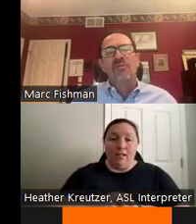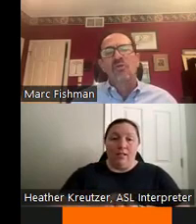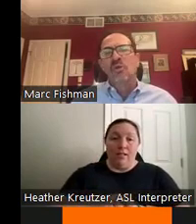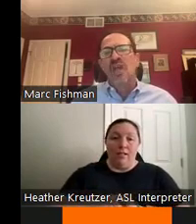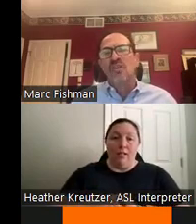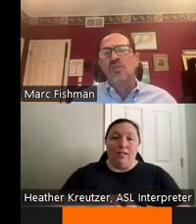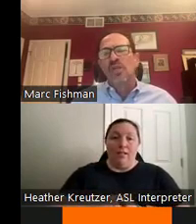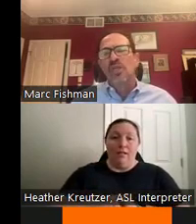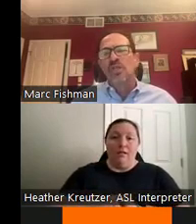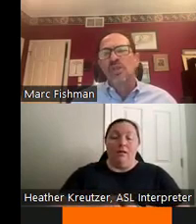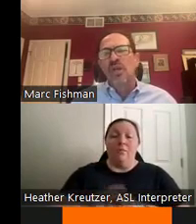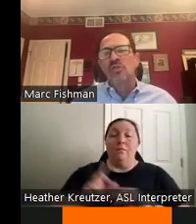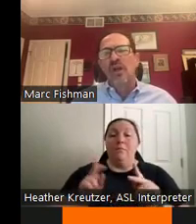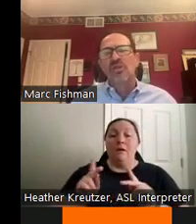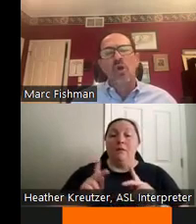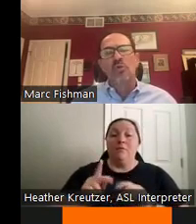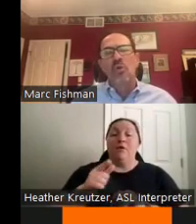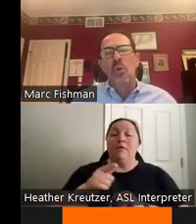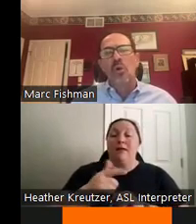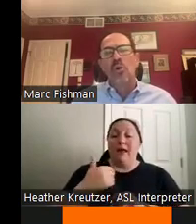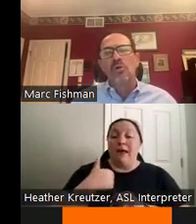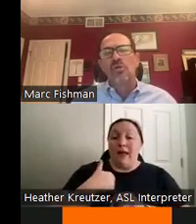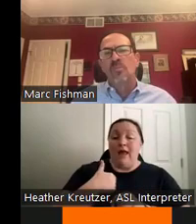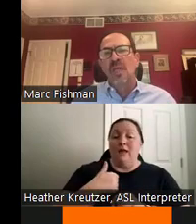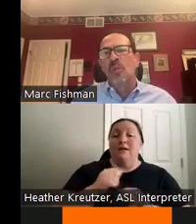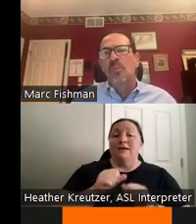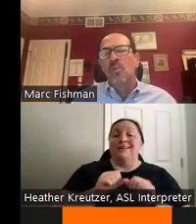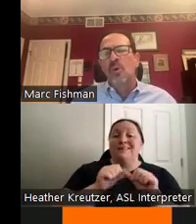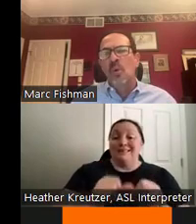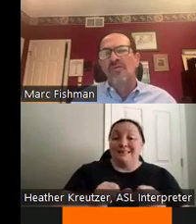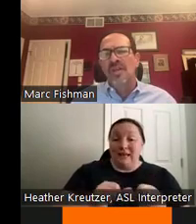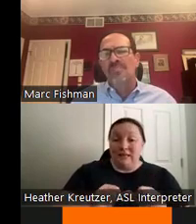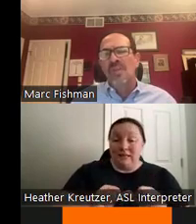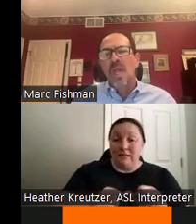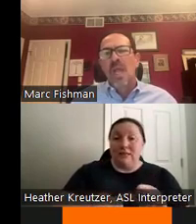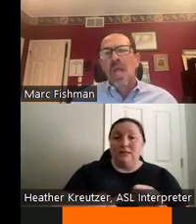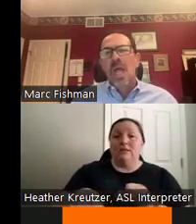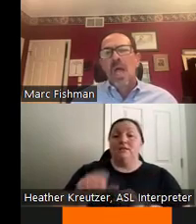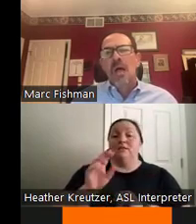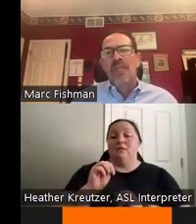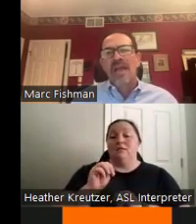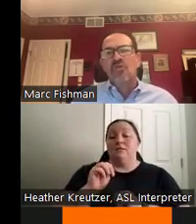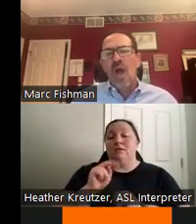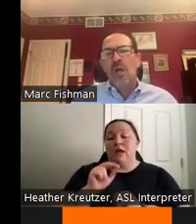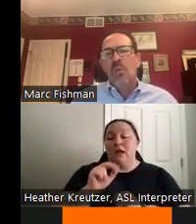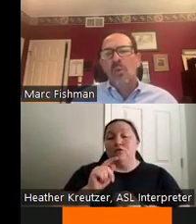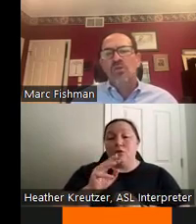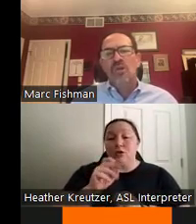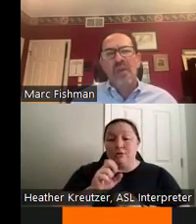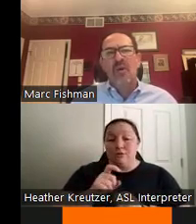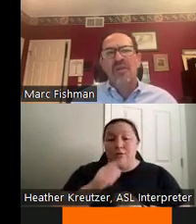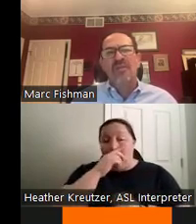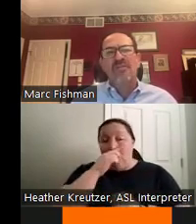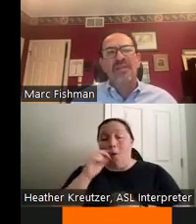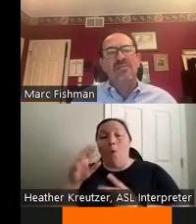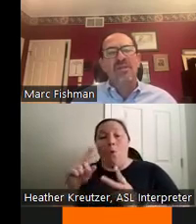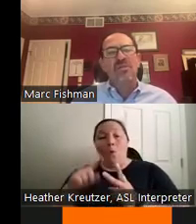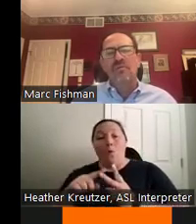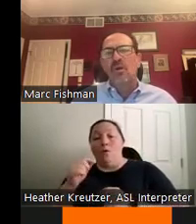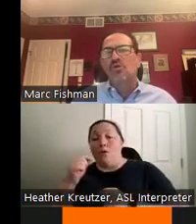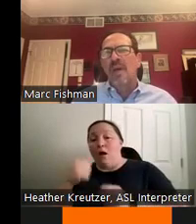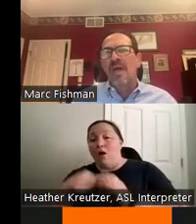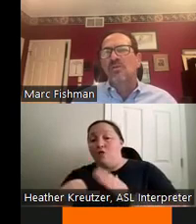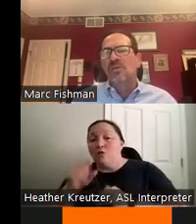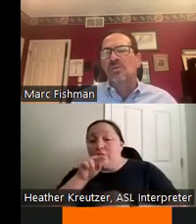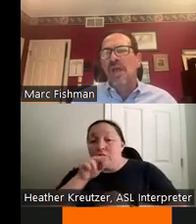randomizing people either to extended release naltrexone or sublingual buprenorphine. That trial was comparing the